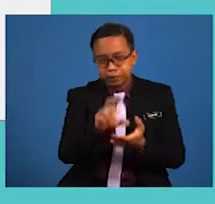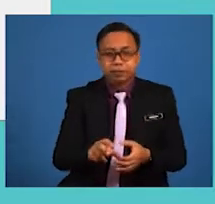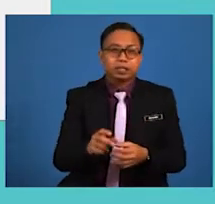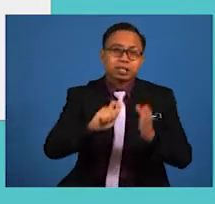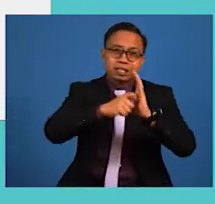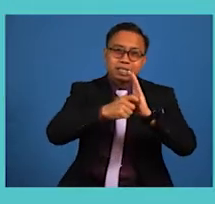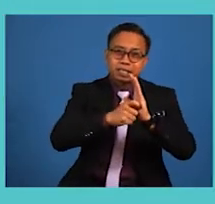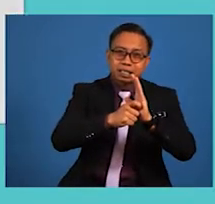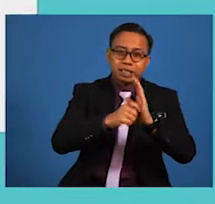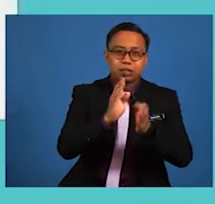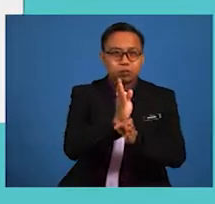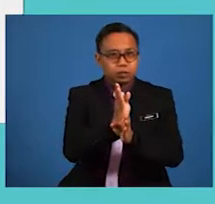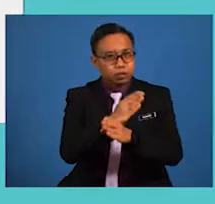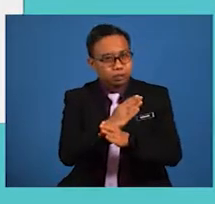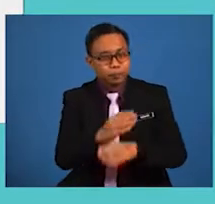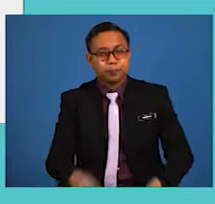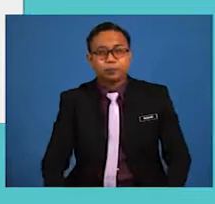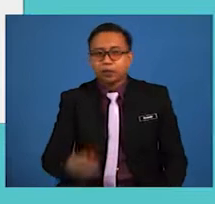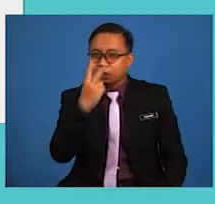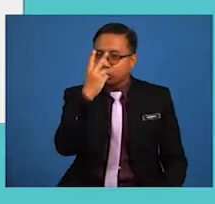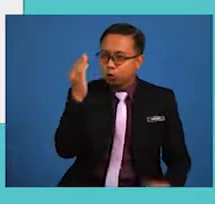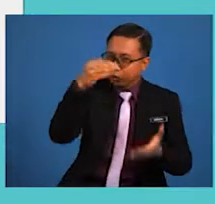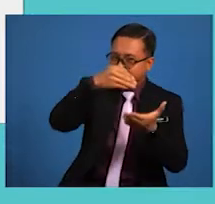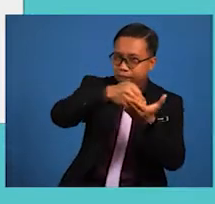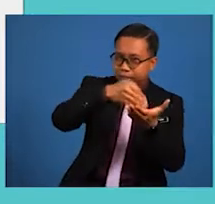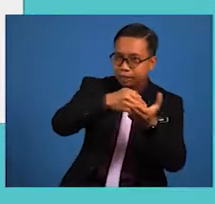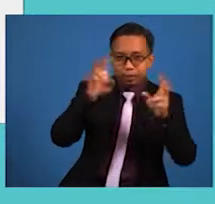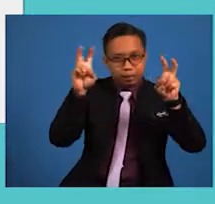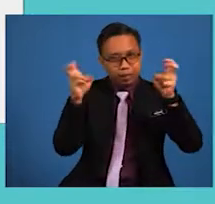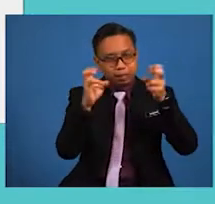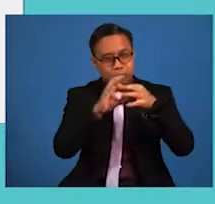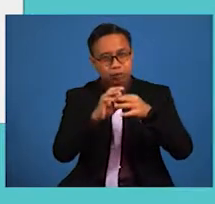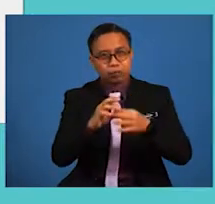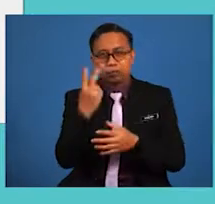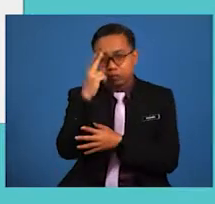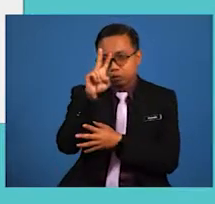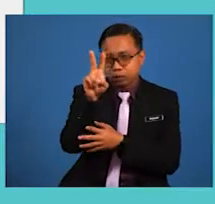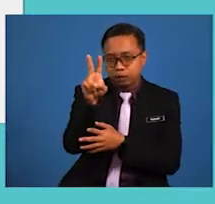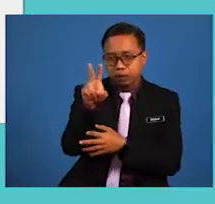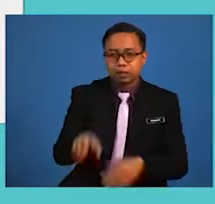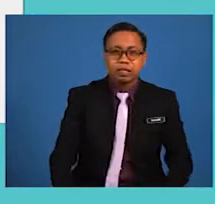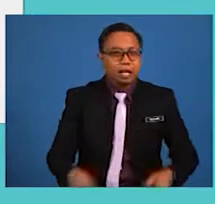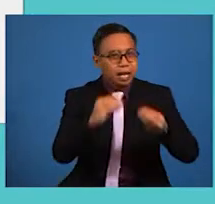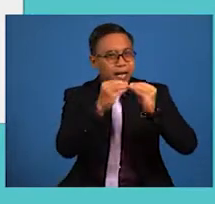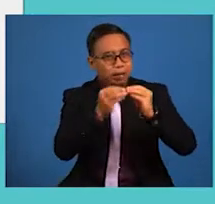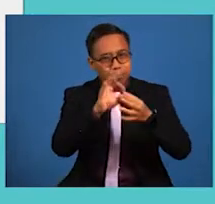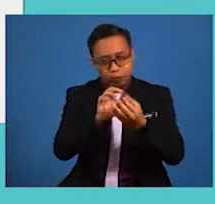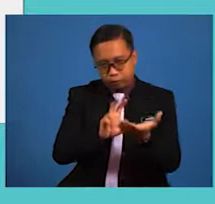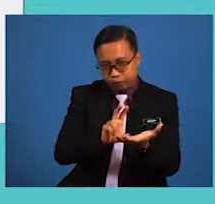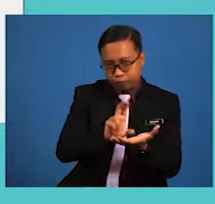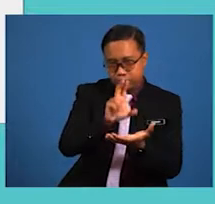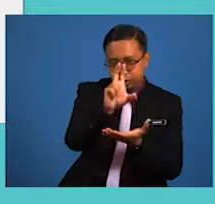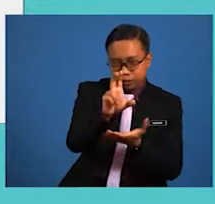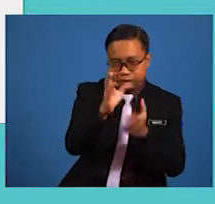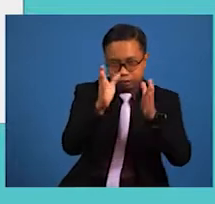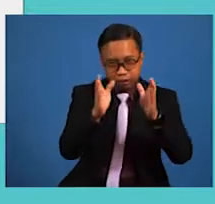features. Look again at the title of the visual. The number of investors,